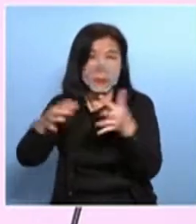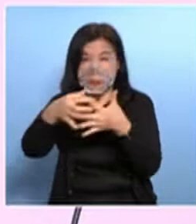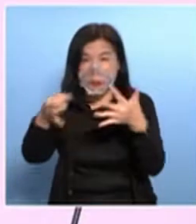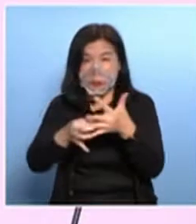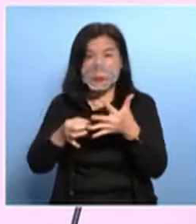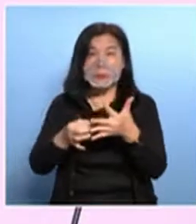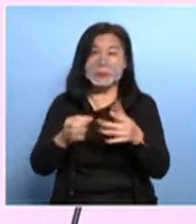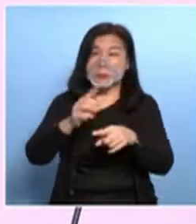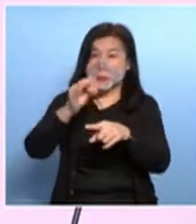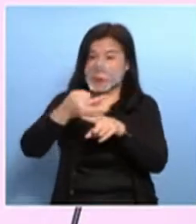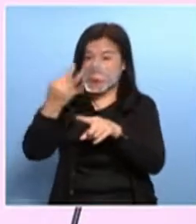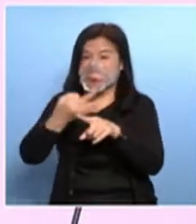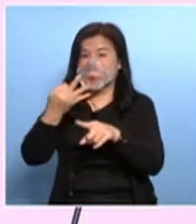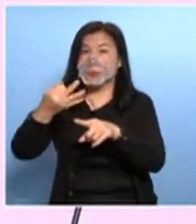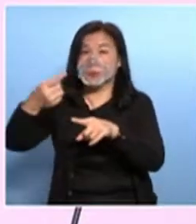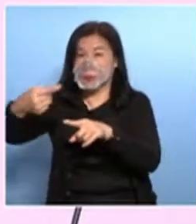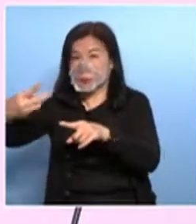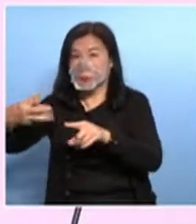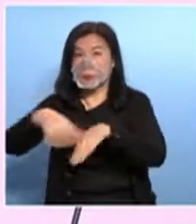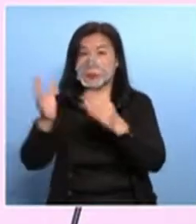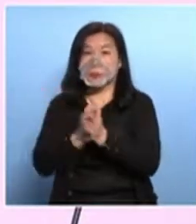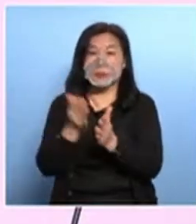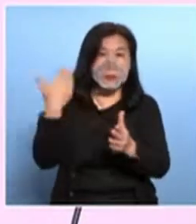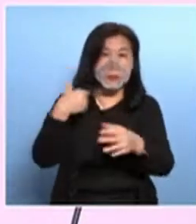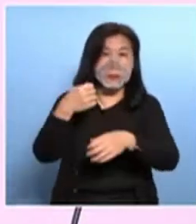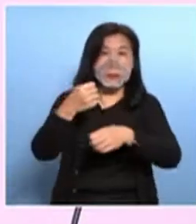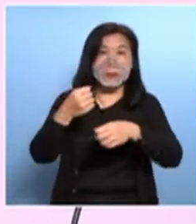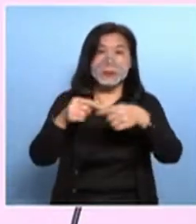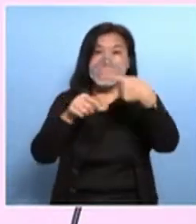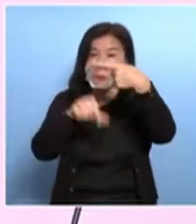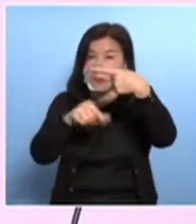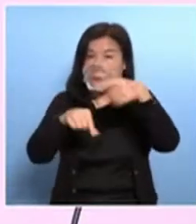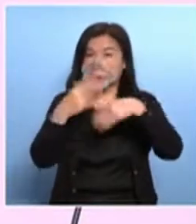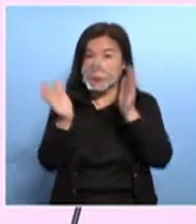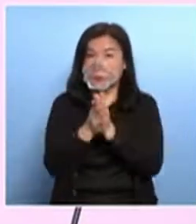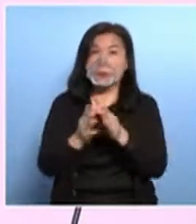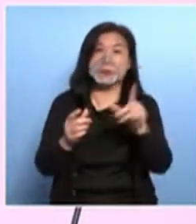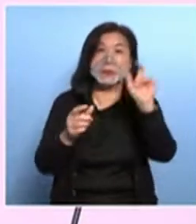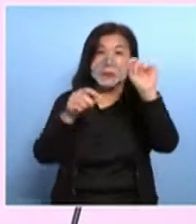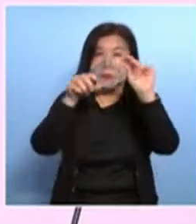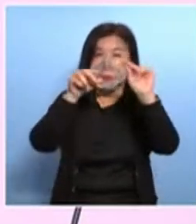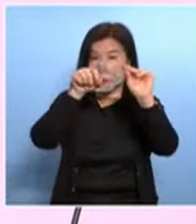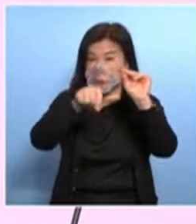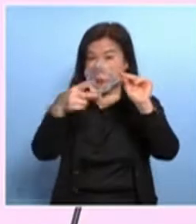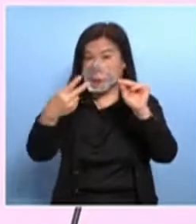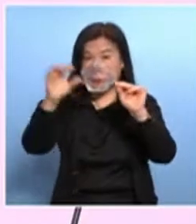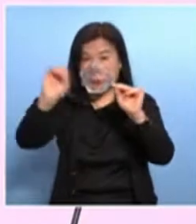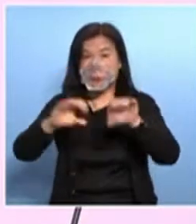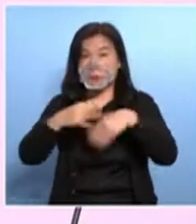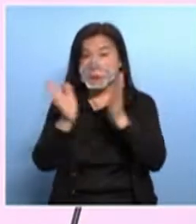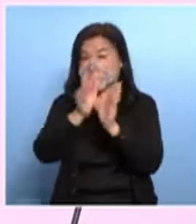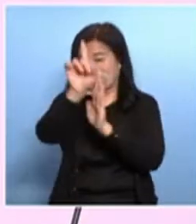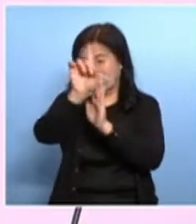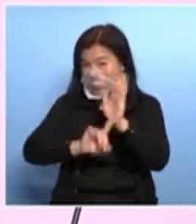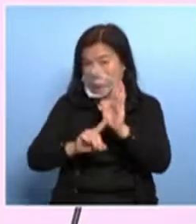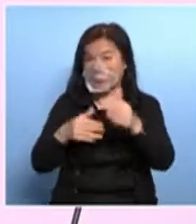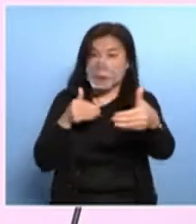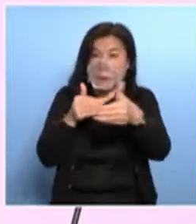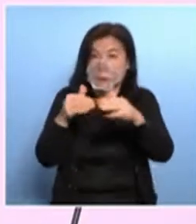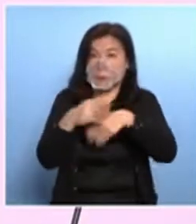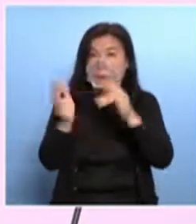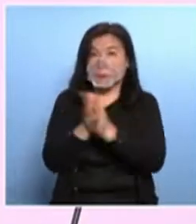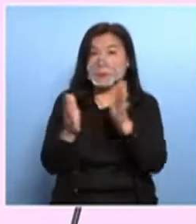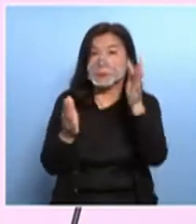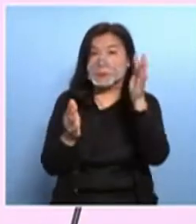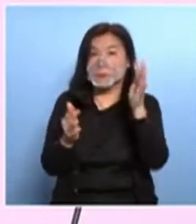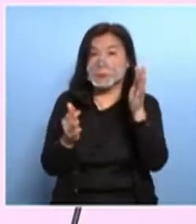2 consecutive years. The seasonally adjusted unemployment rate dropped substantially from a high of 7.2% early last year